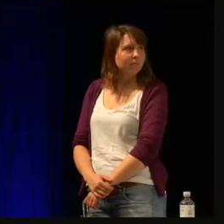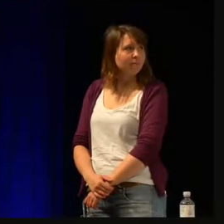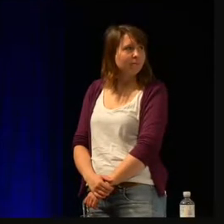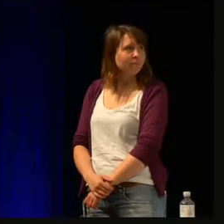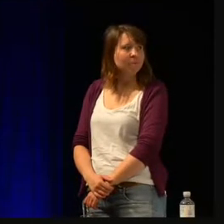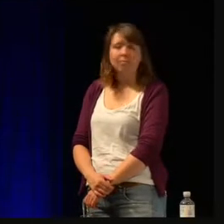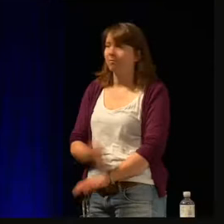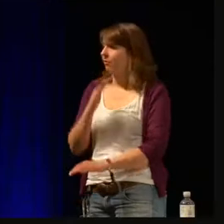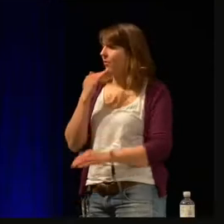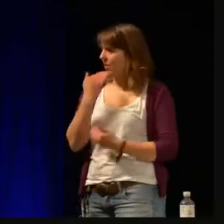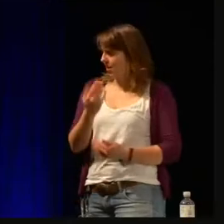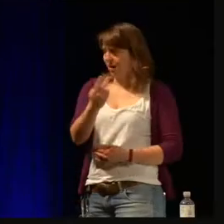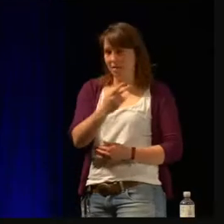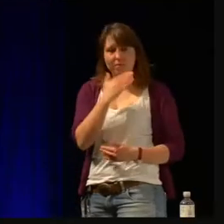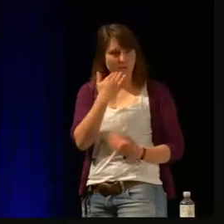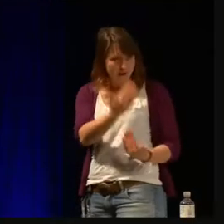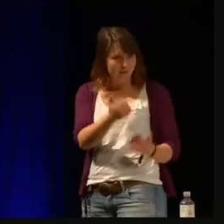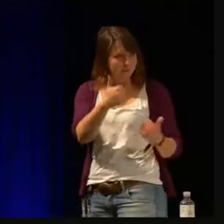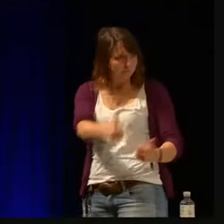Vielen Dank, Karl, und vielen Dank, Hendrik.